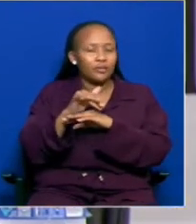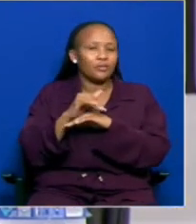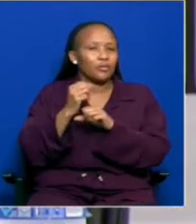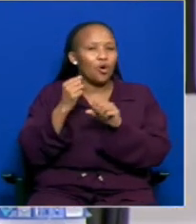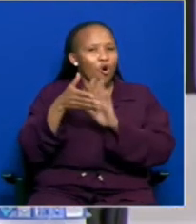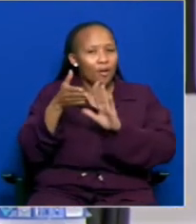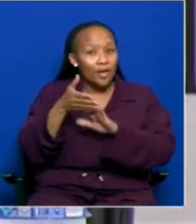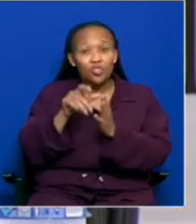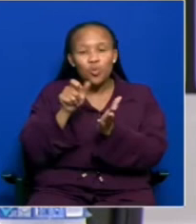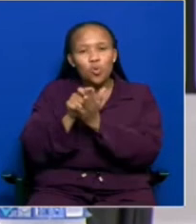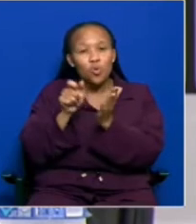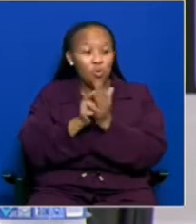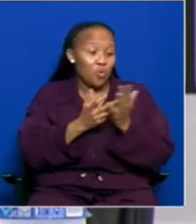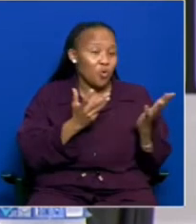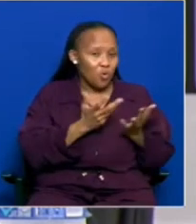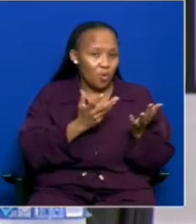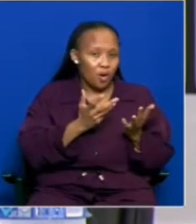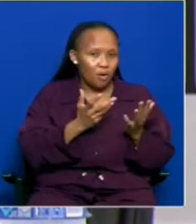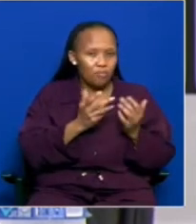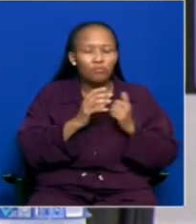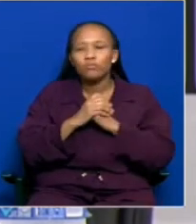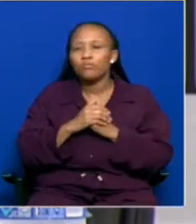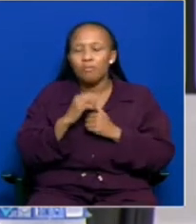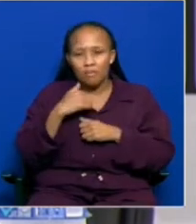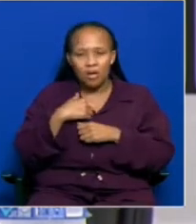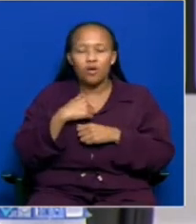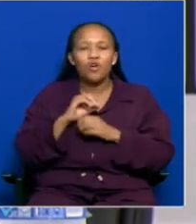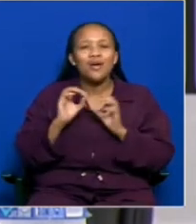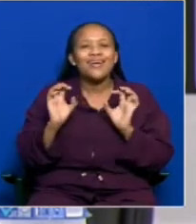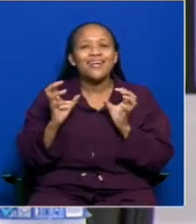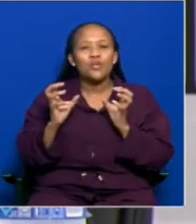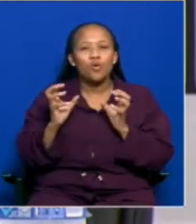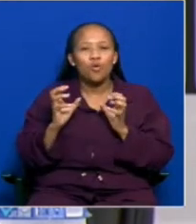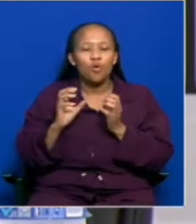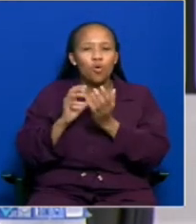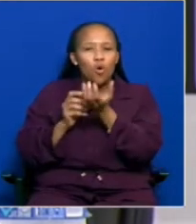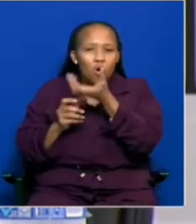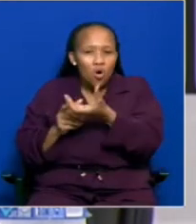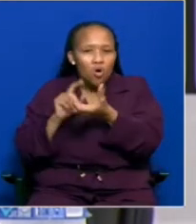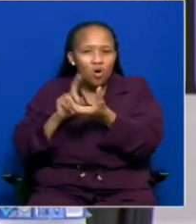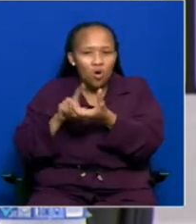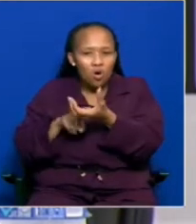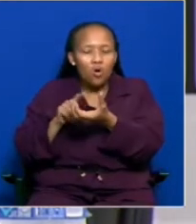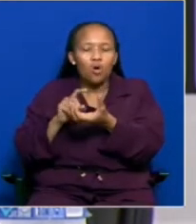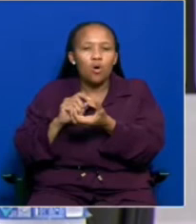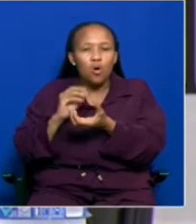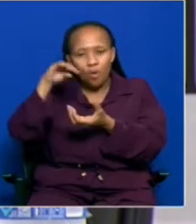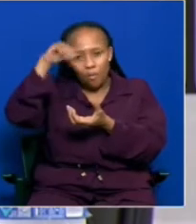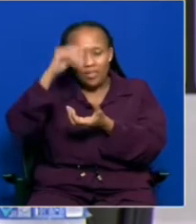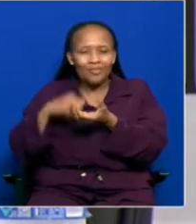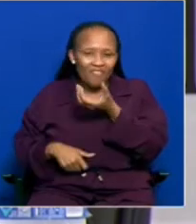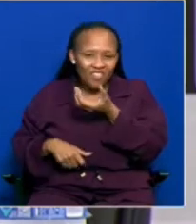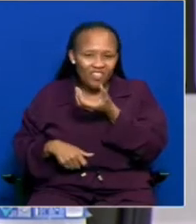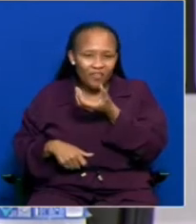on the police radio and say, we are moving out of jurisdiction. But again, it's a challenge because you don't have communication